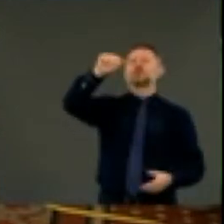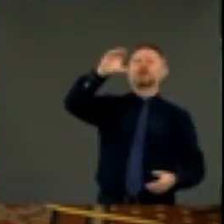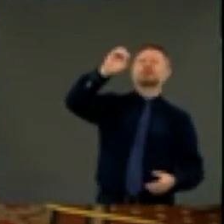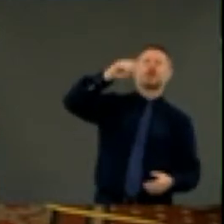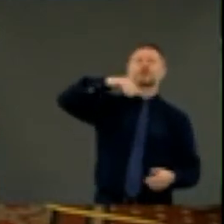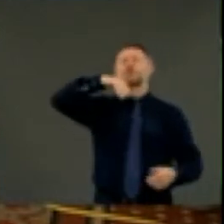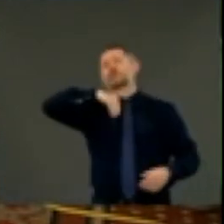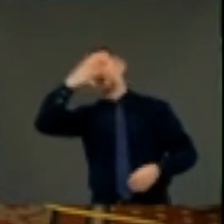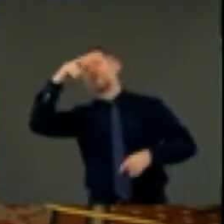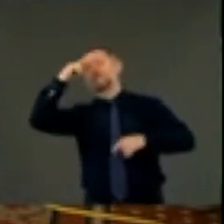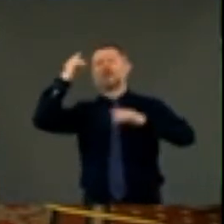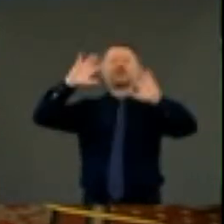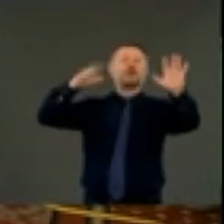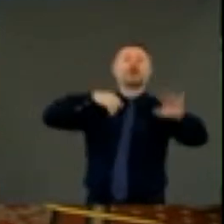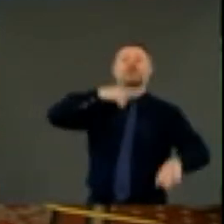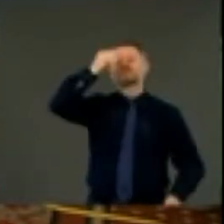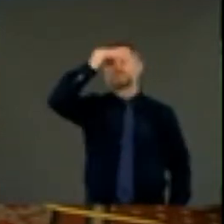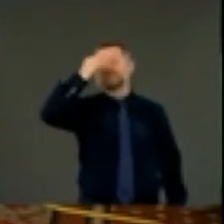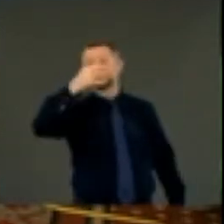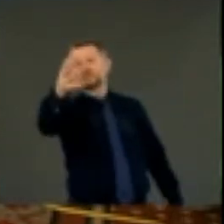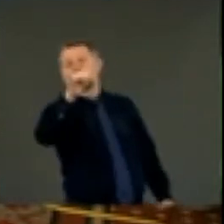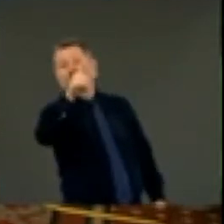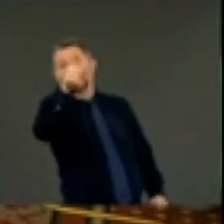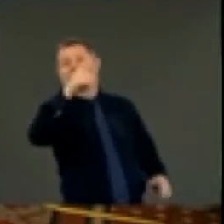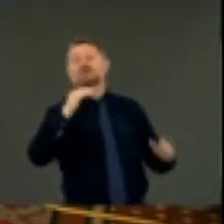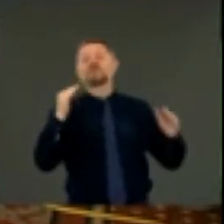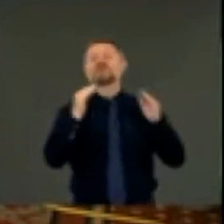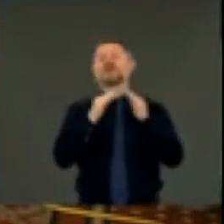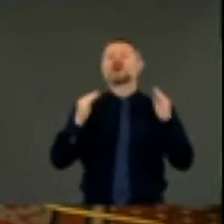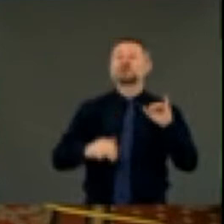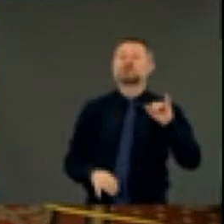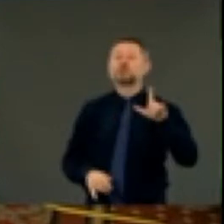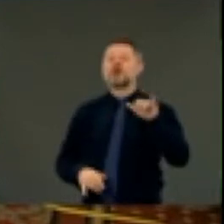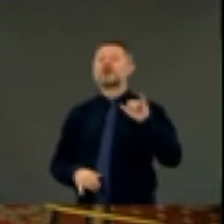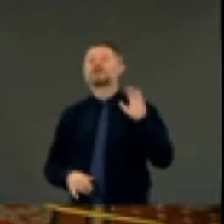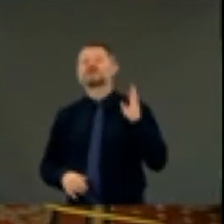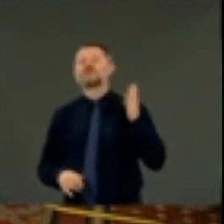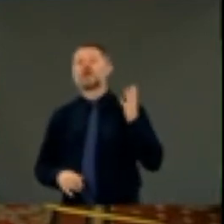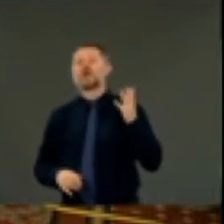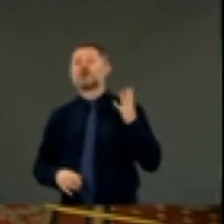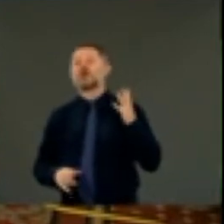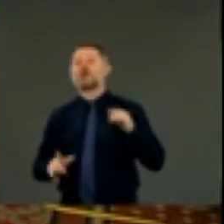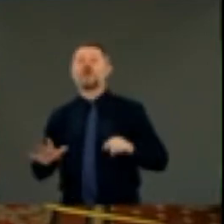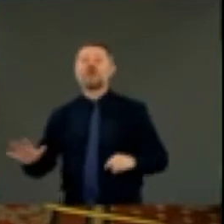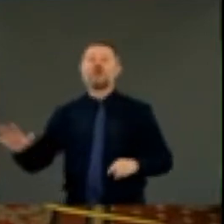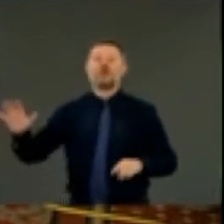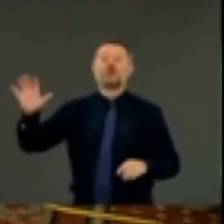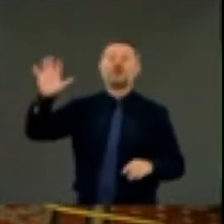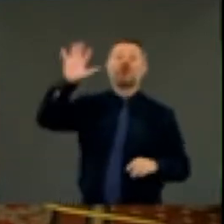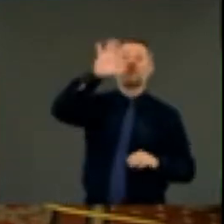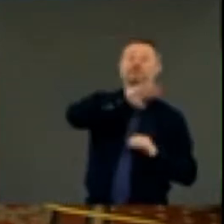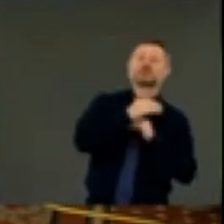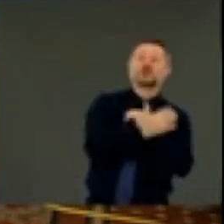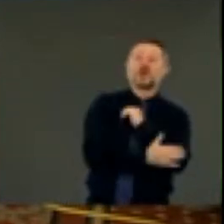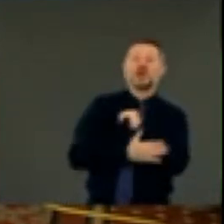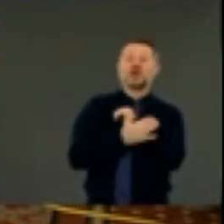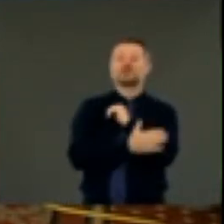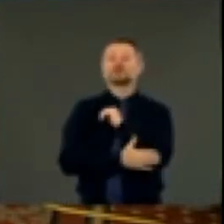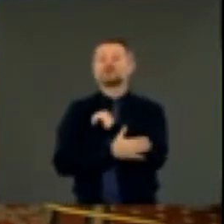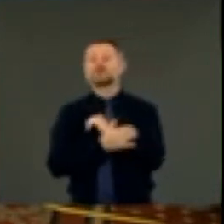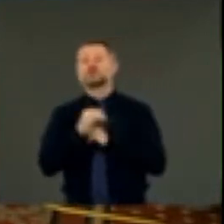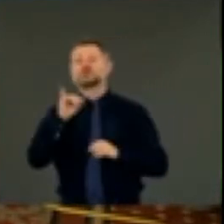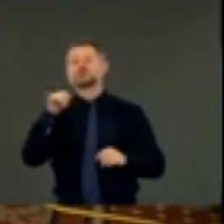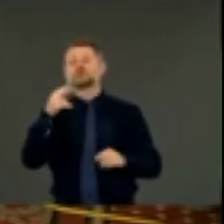the functional equivalent of July 4th for the country at large is what Juneteenth is to the black community as